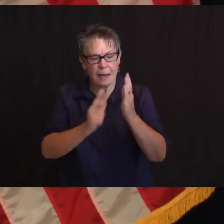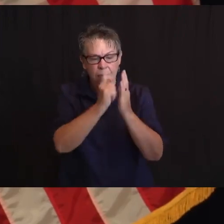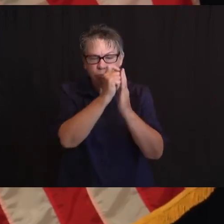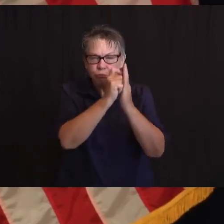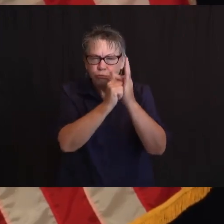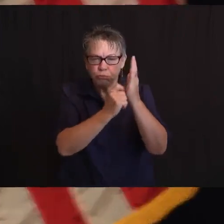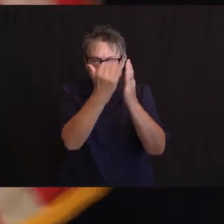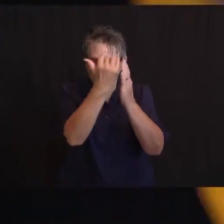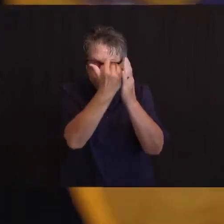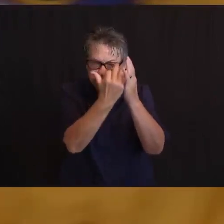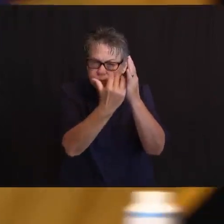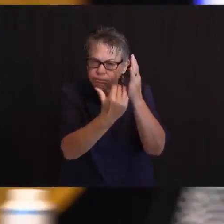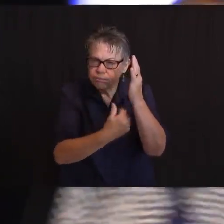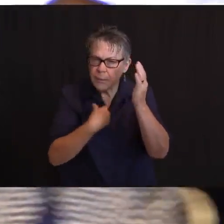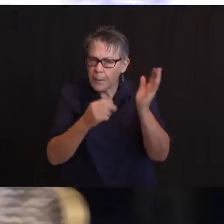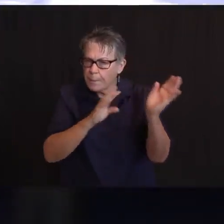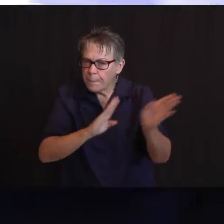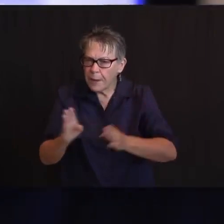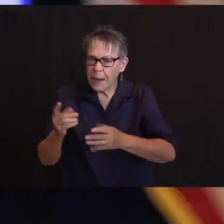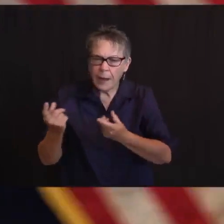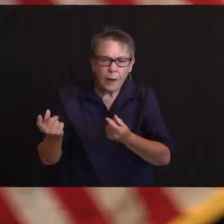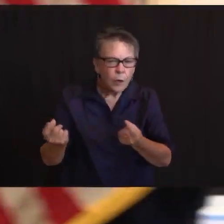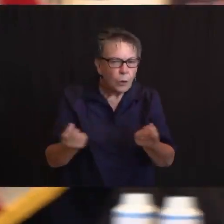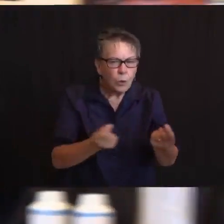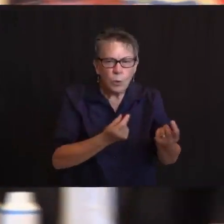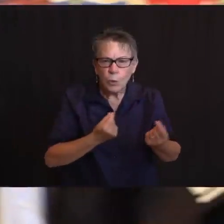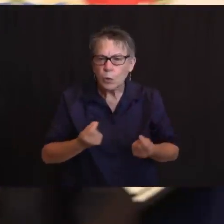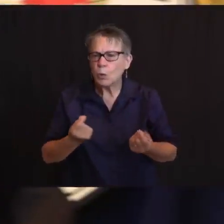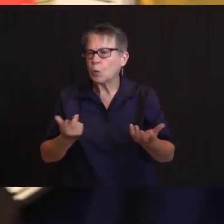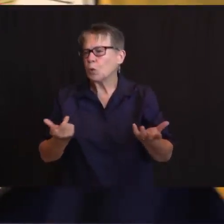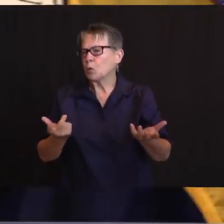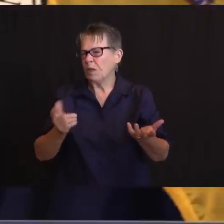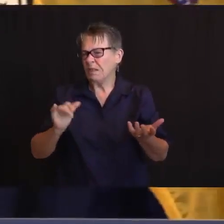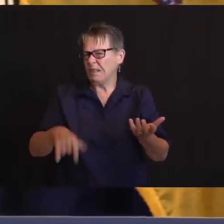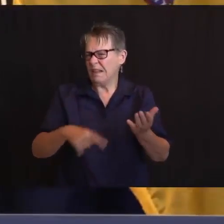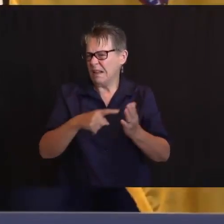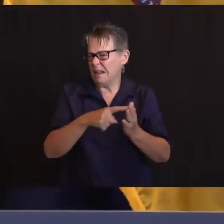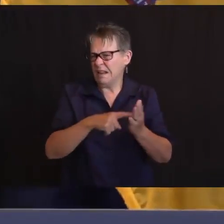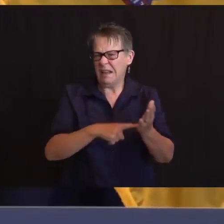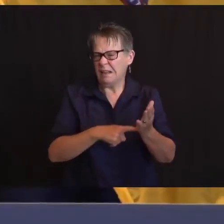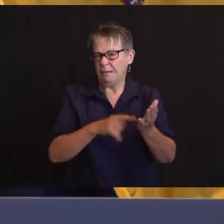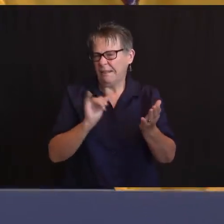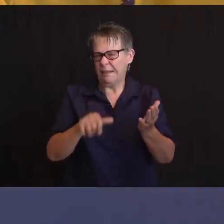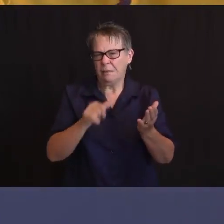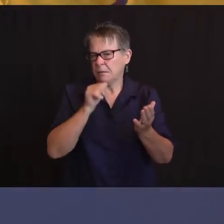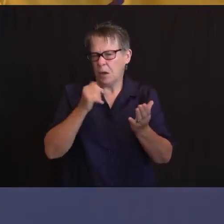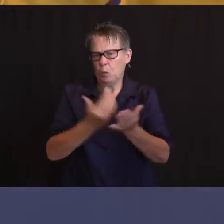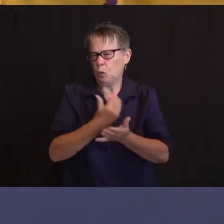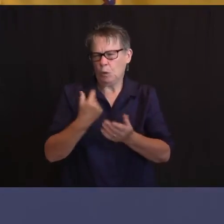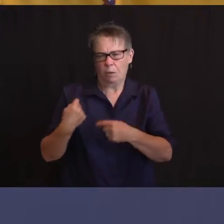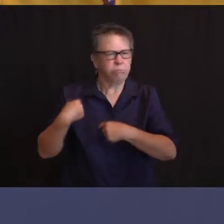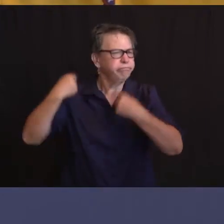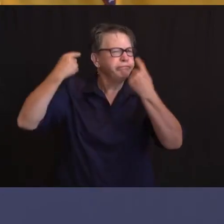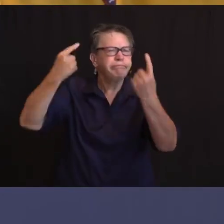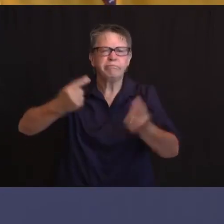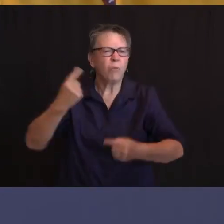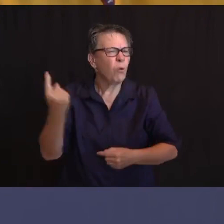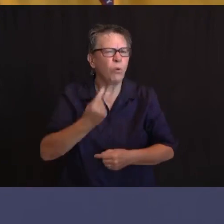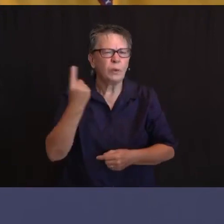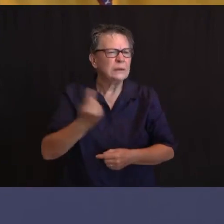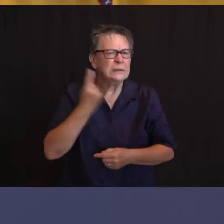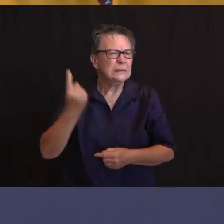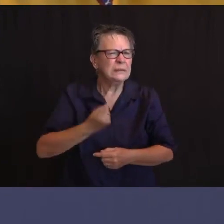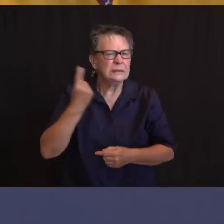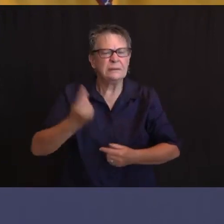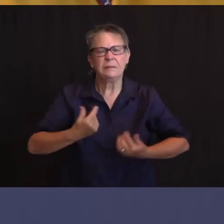how to find that. We got no comment on a particular township's submitted plan. So in your point on Winslow Township, we wish them